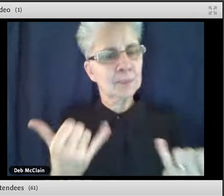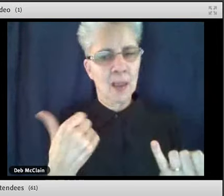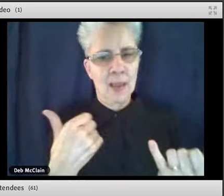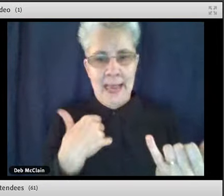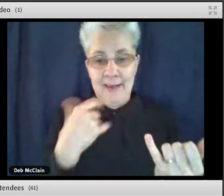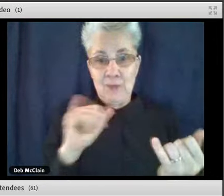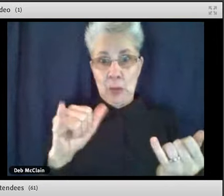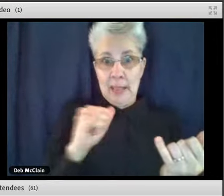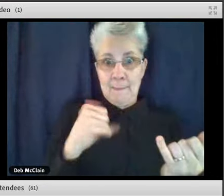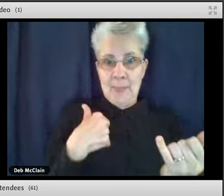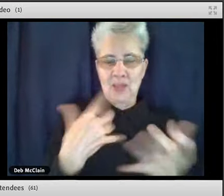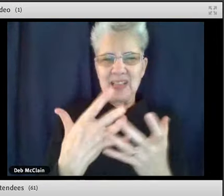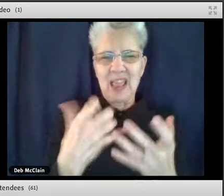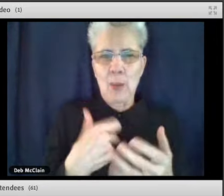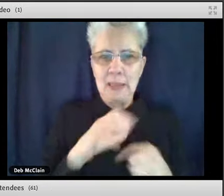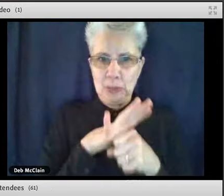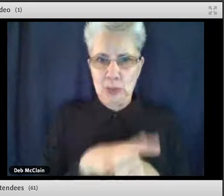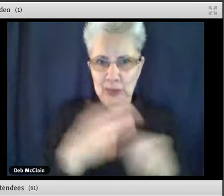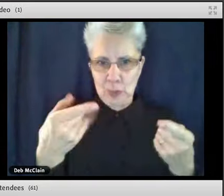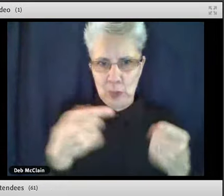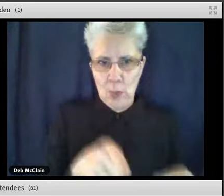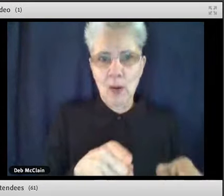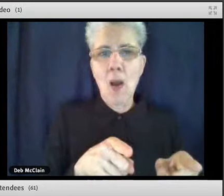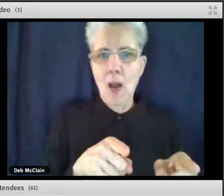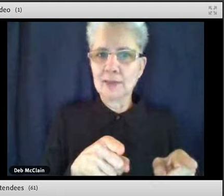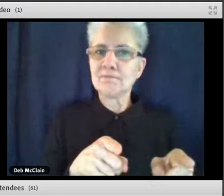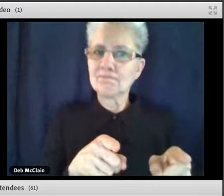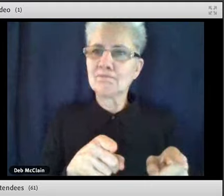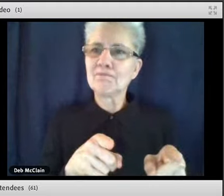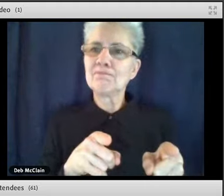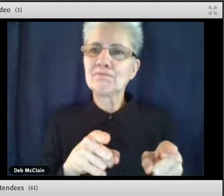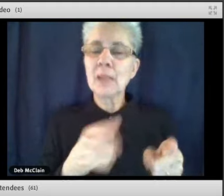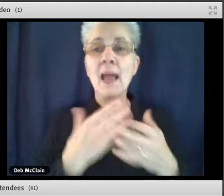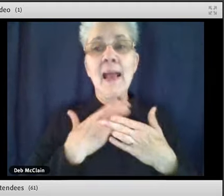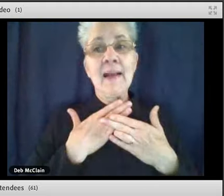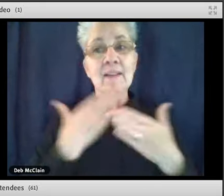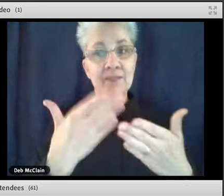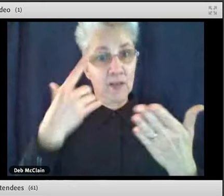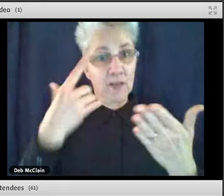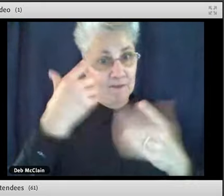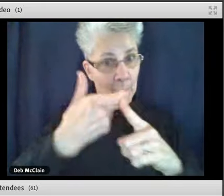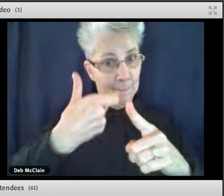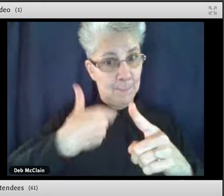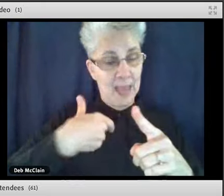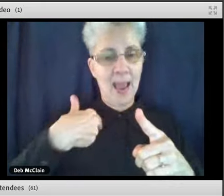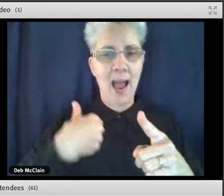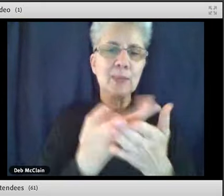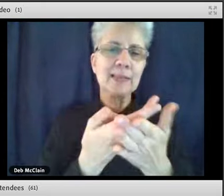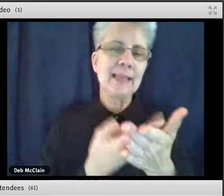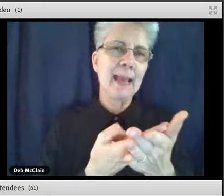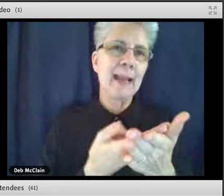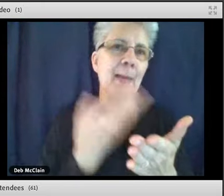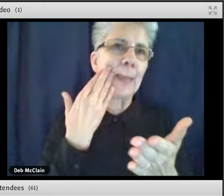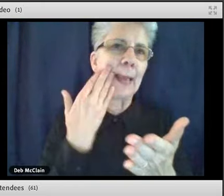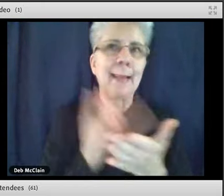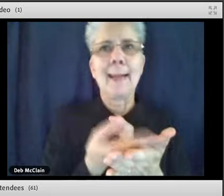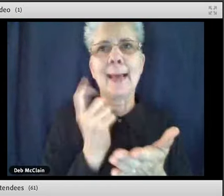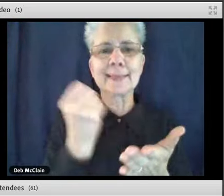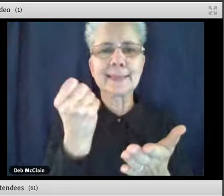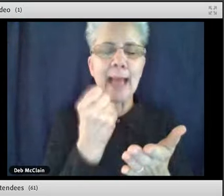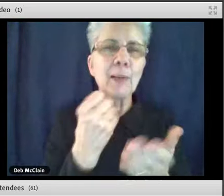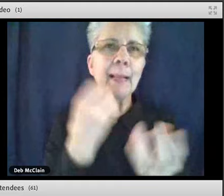stress going on. A confession to make. I was laying in bed last Saturday and thinking about